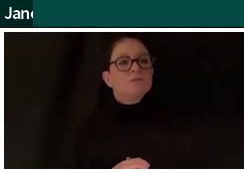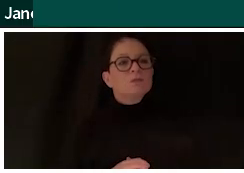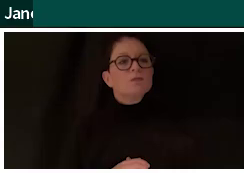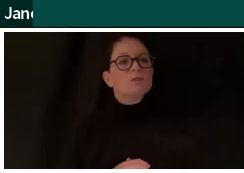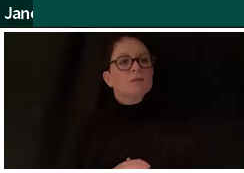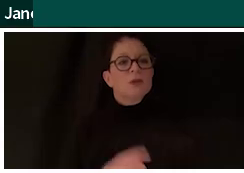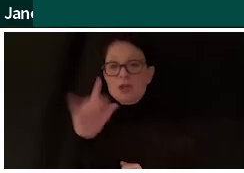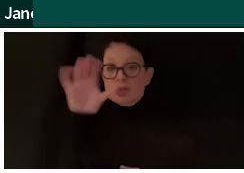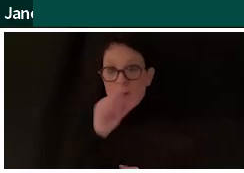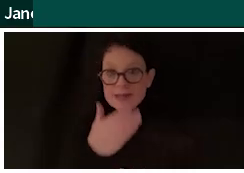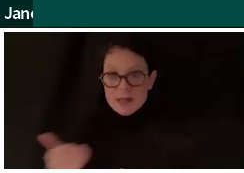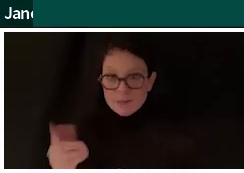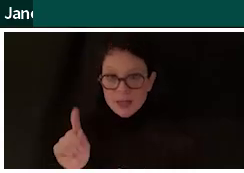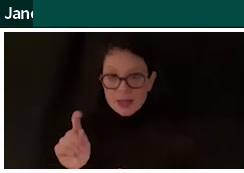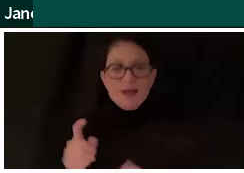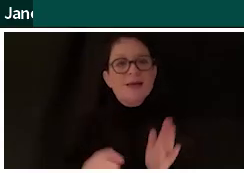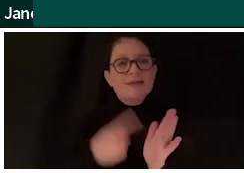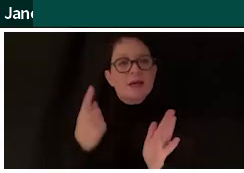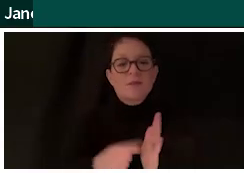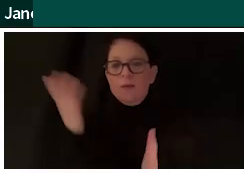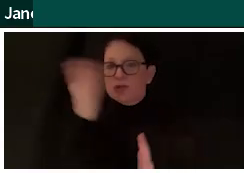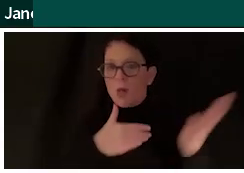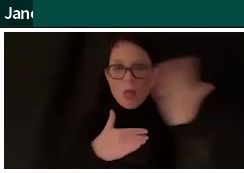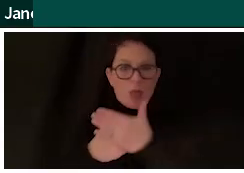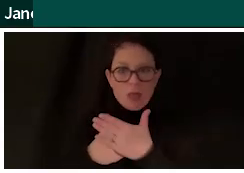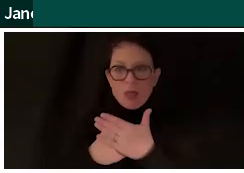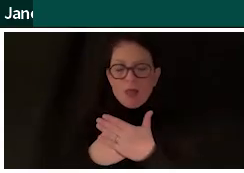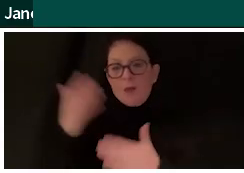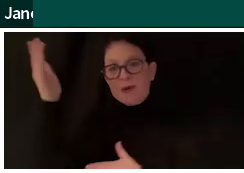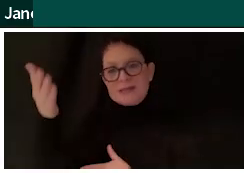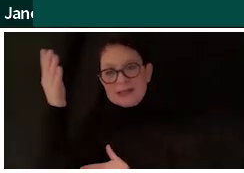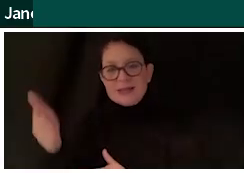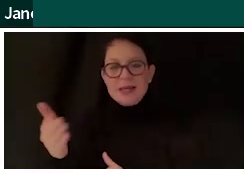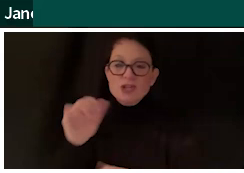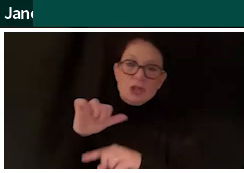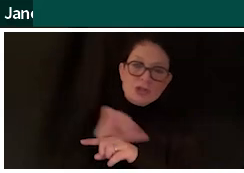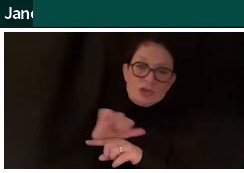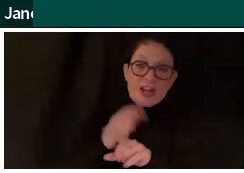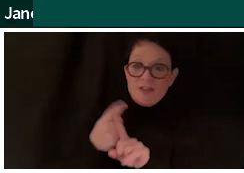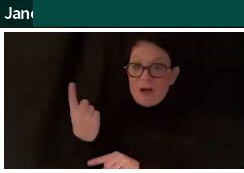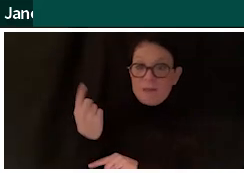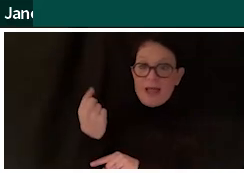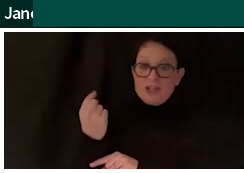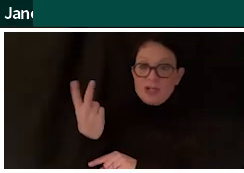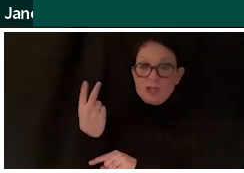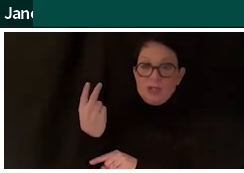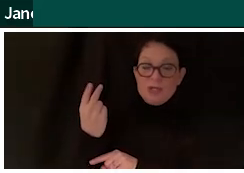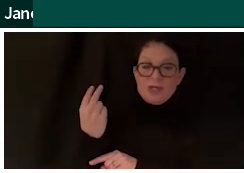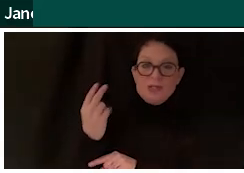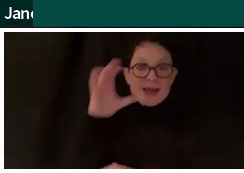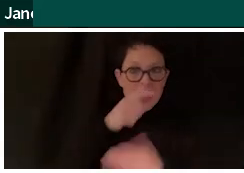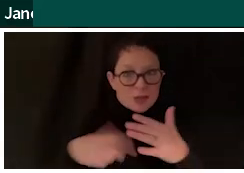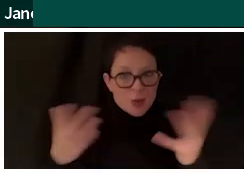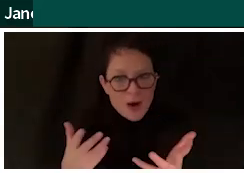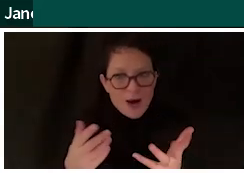Did you miss something? Sometimes you miss, a presentation or a training from last year or the year before. Guess